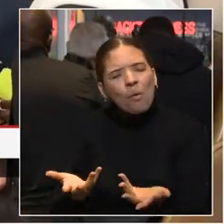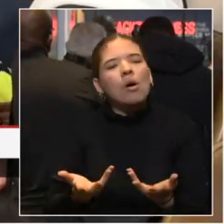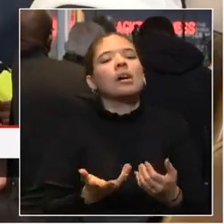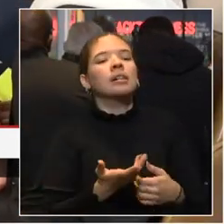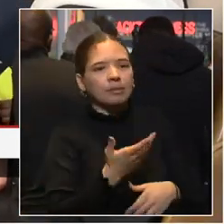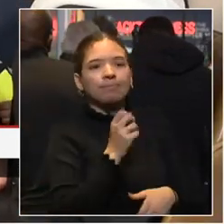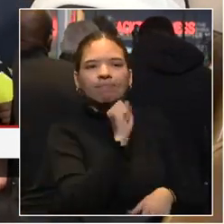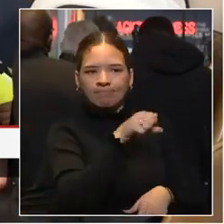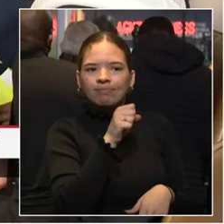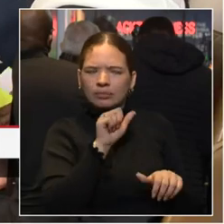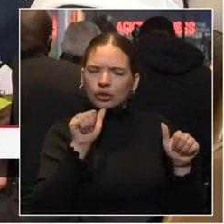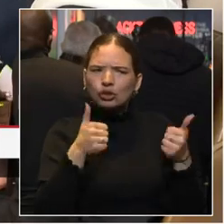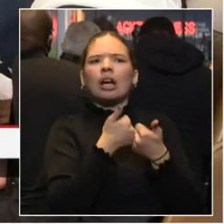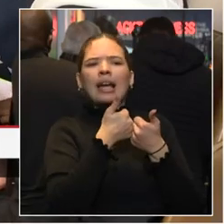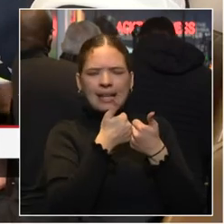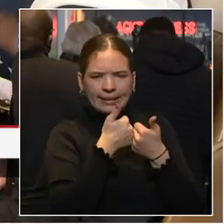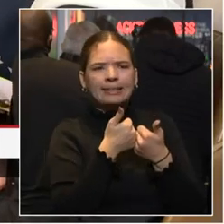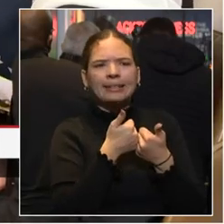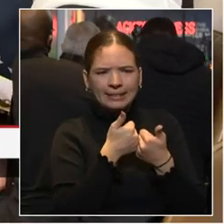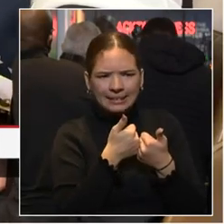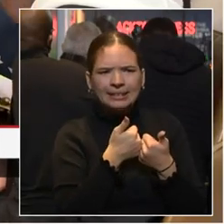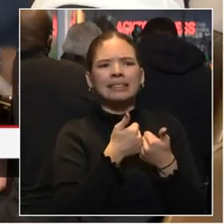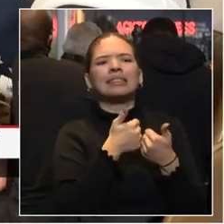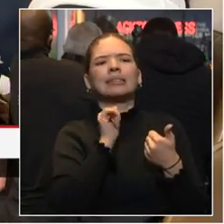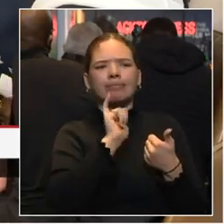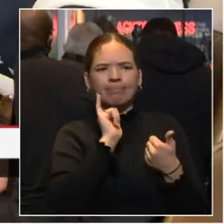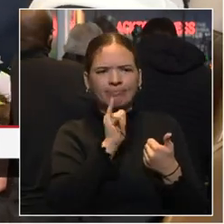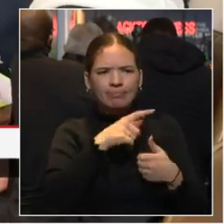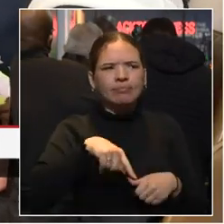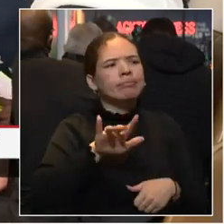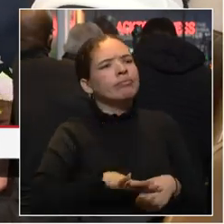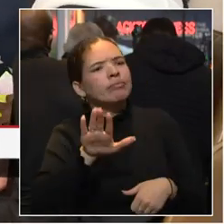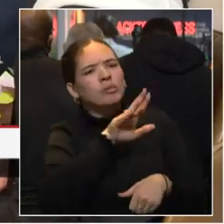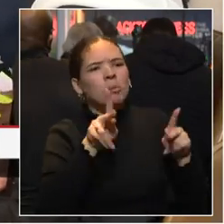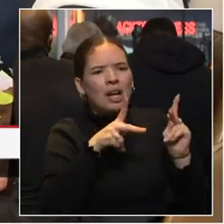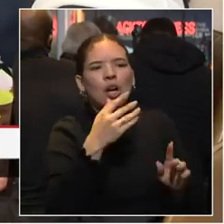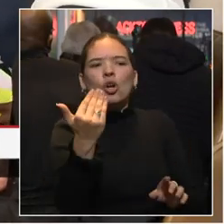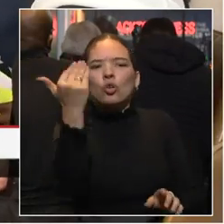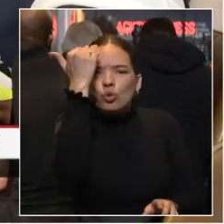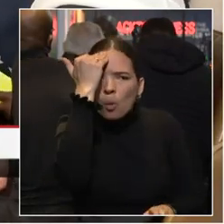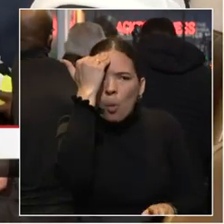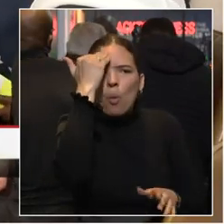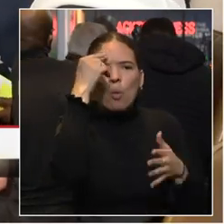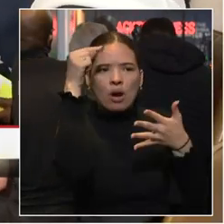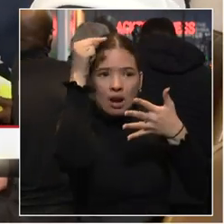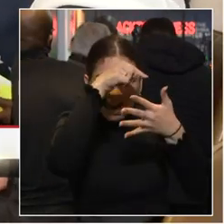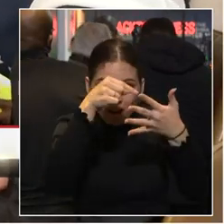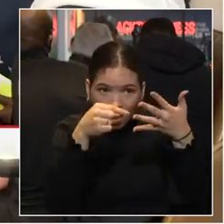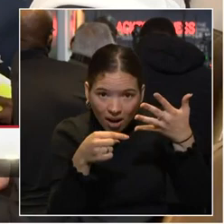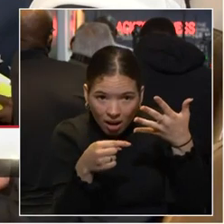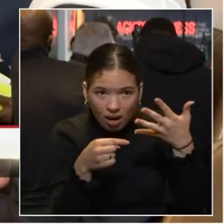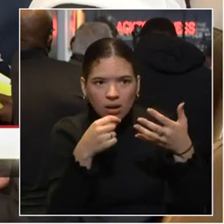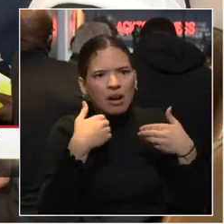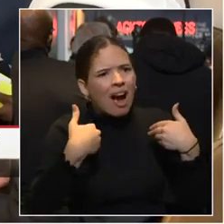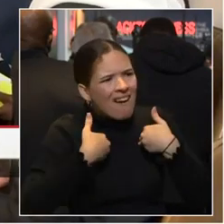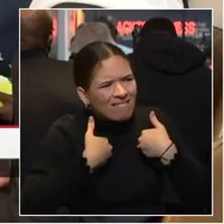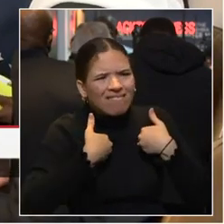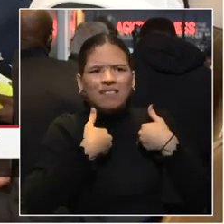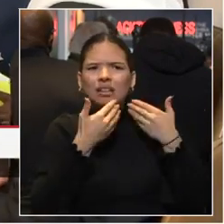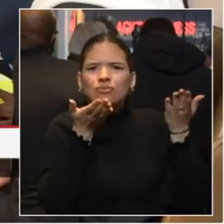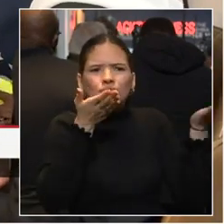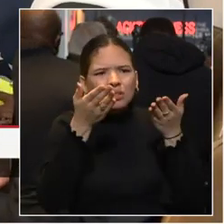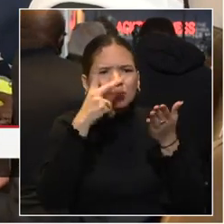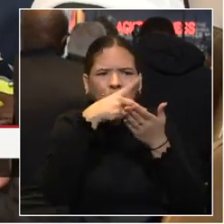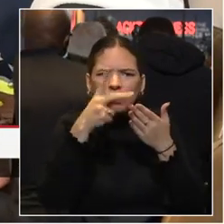make sure that people know about the incredible programs and services that we have in DC. I mean, they are